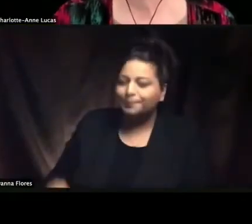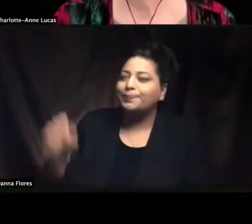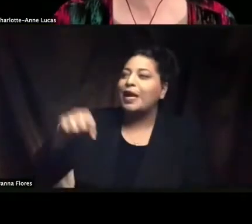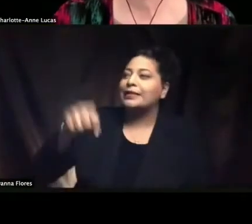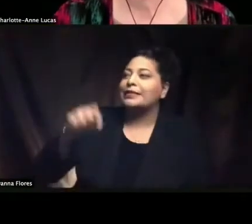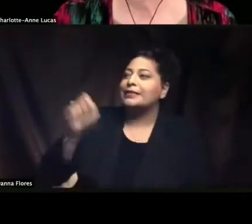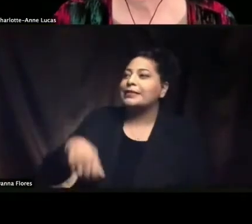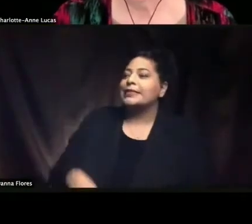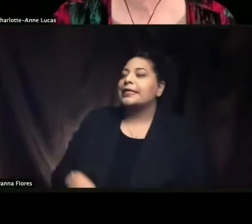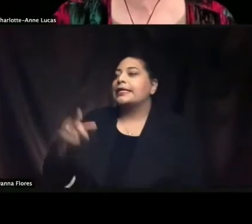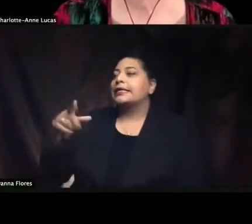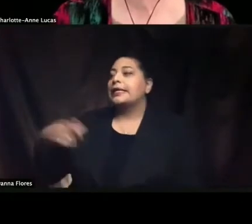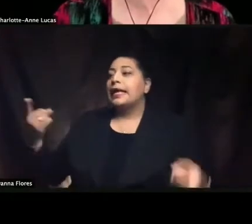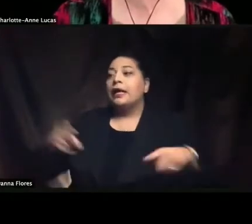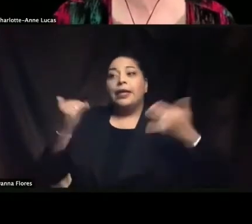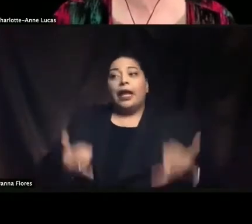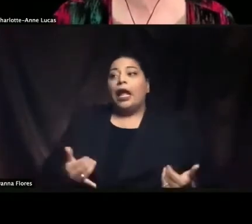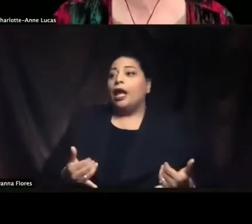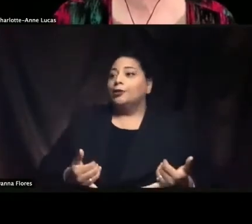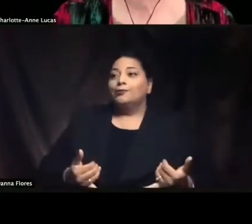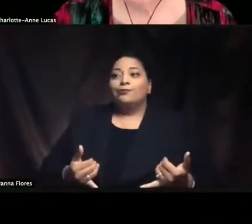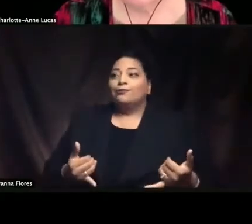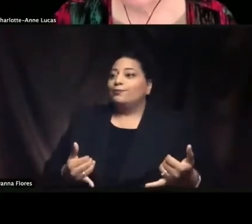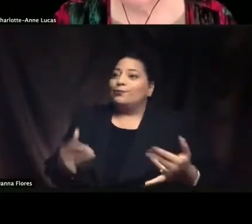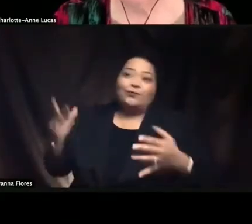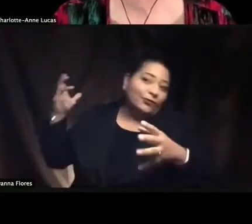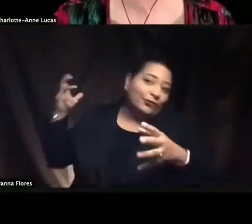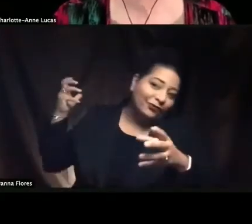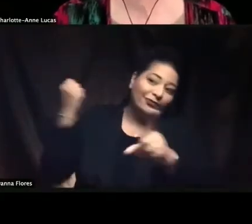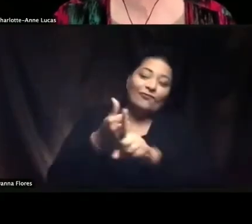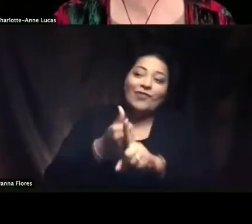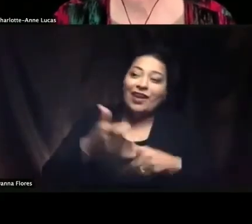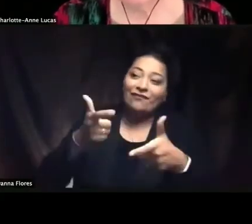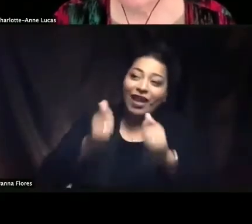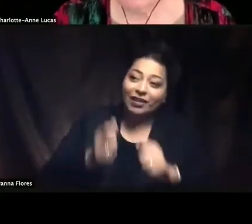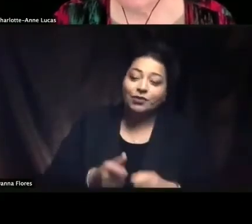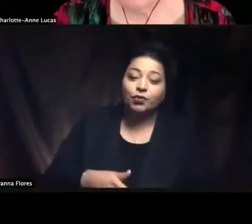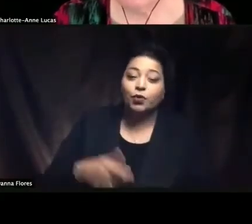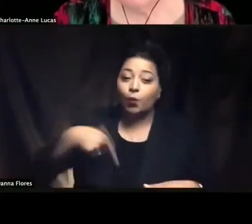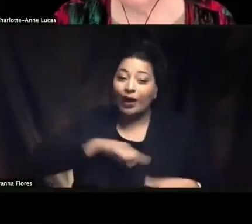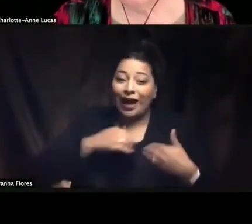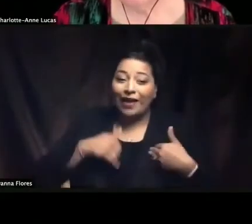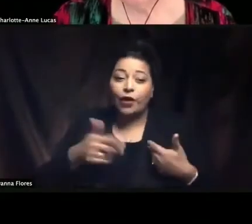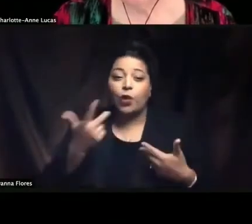on the track and it's moving full steam ahead. And as a community, we have three options.